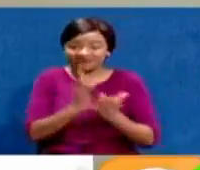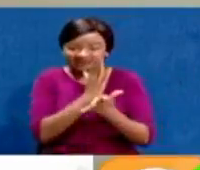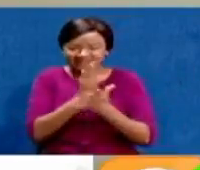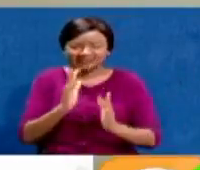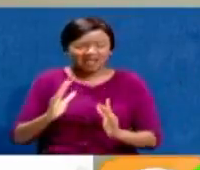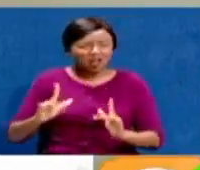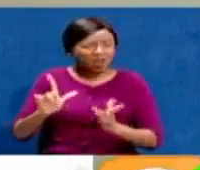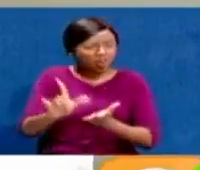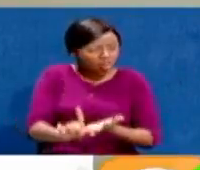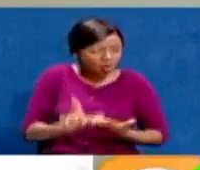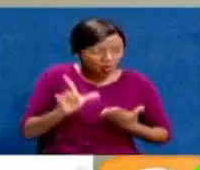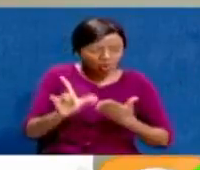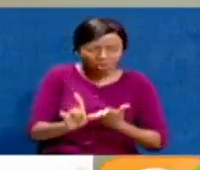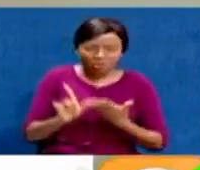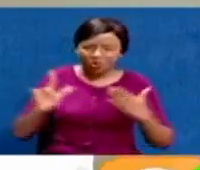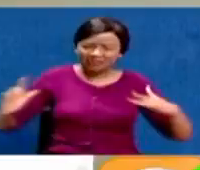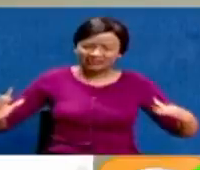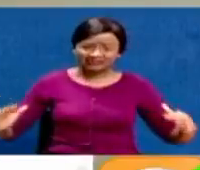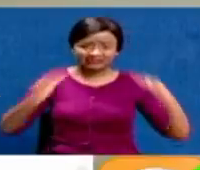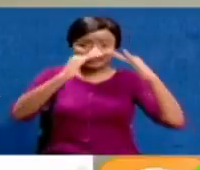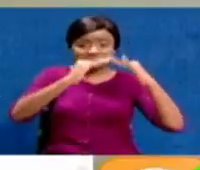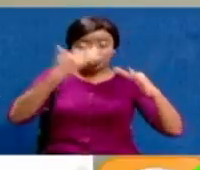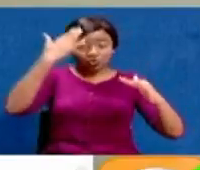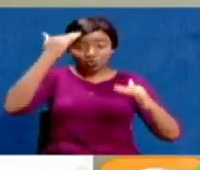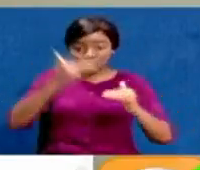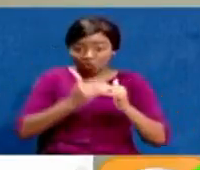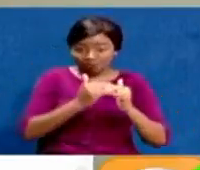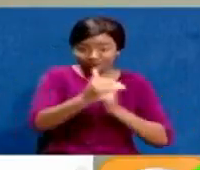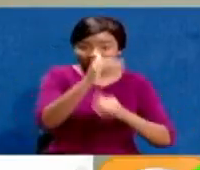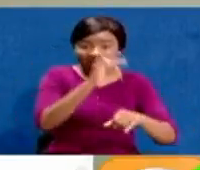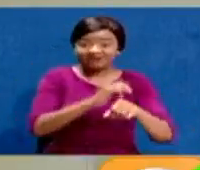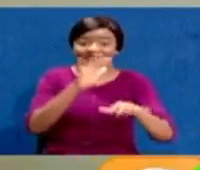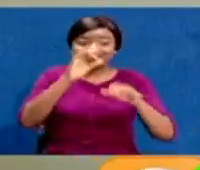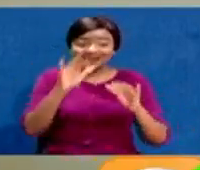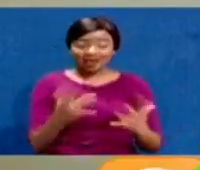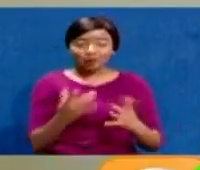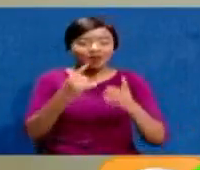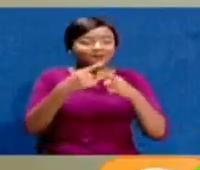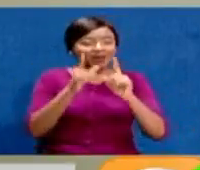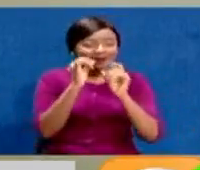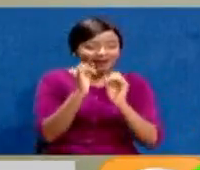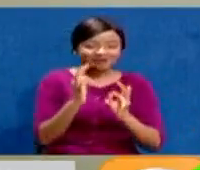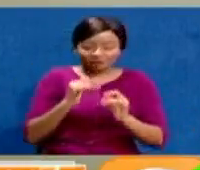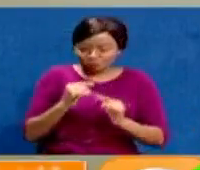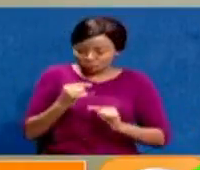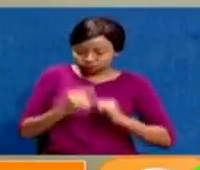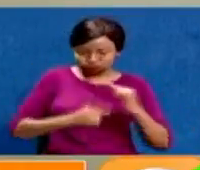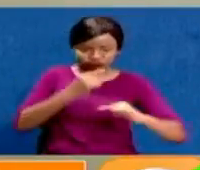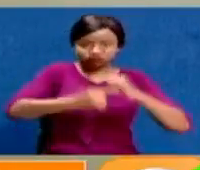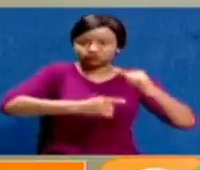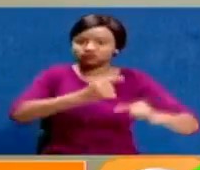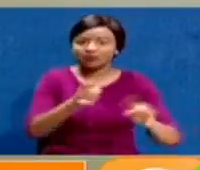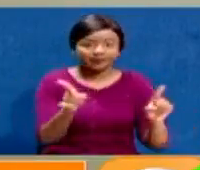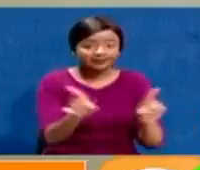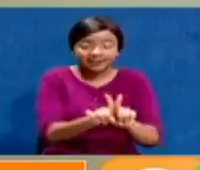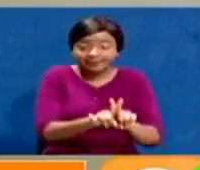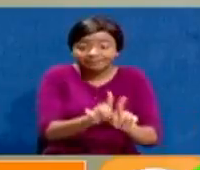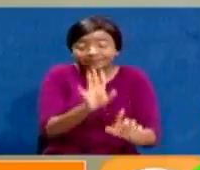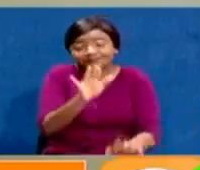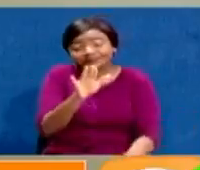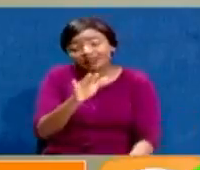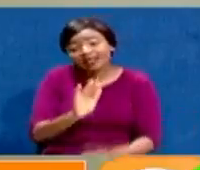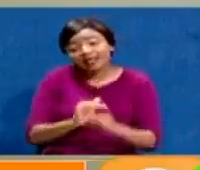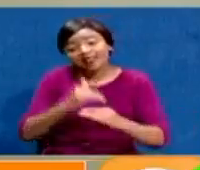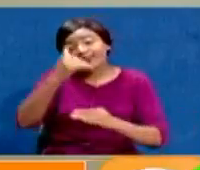up, and we know the consequences of that. If we continue now, the next step and where we really should try to